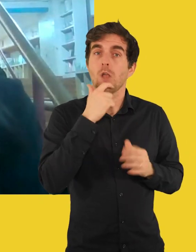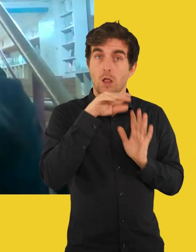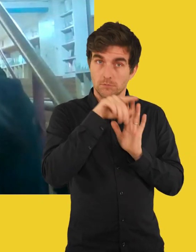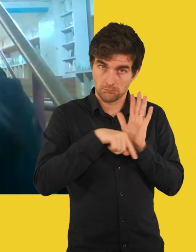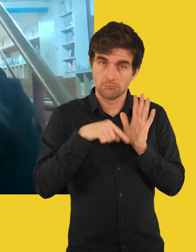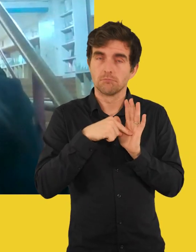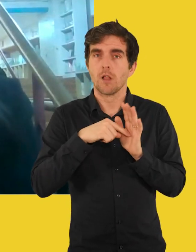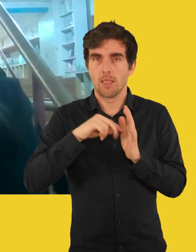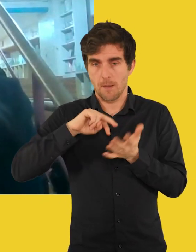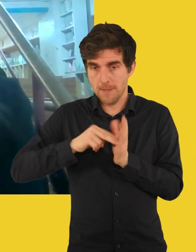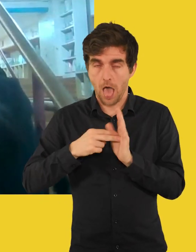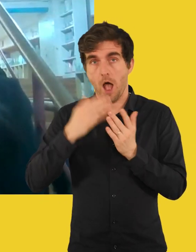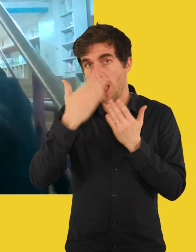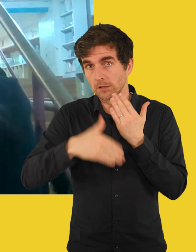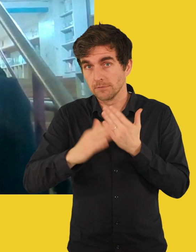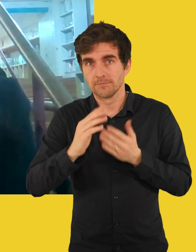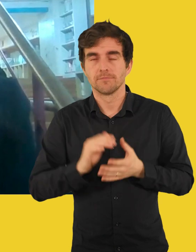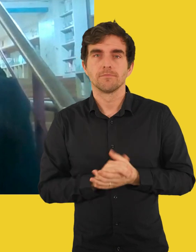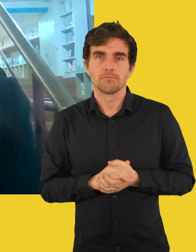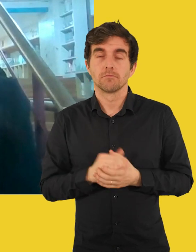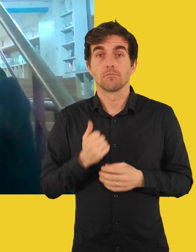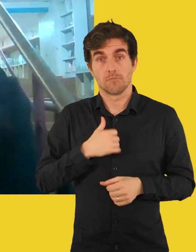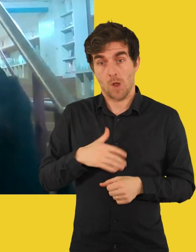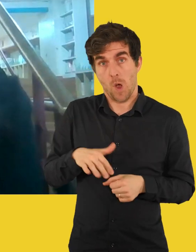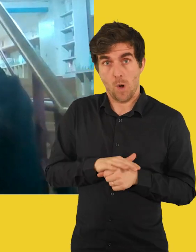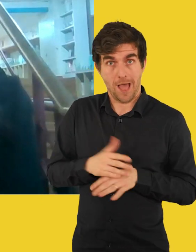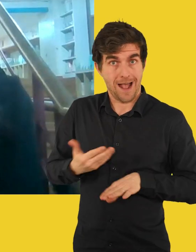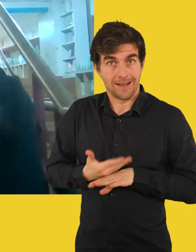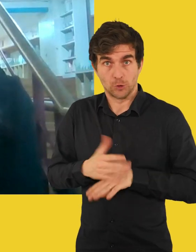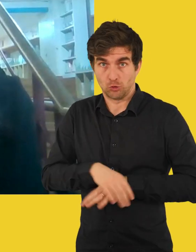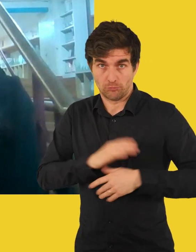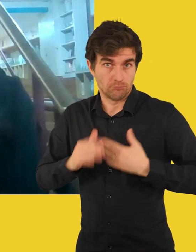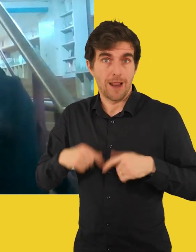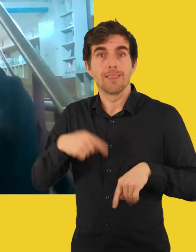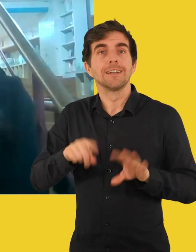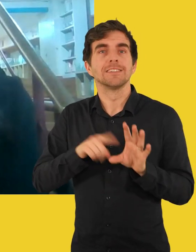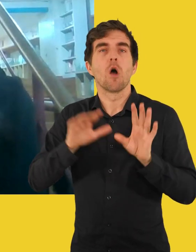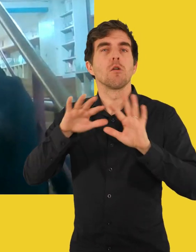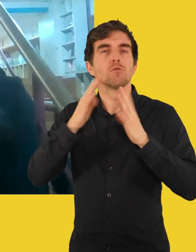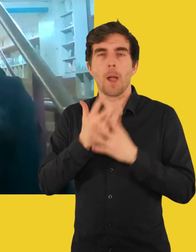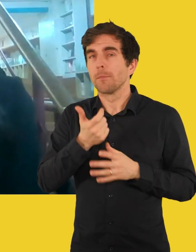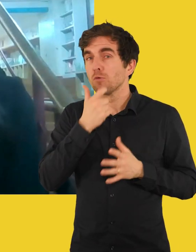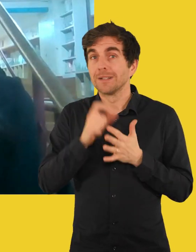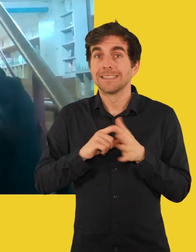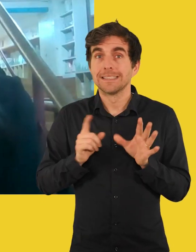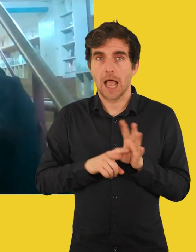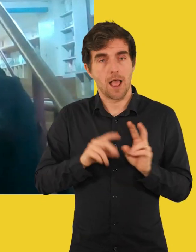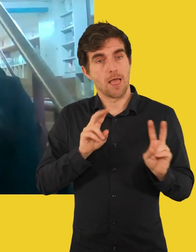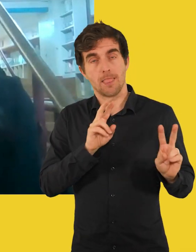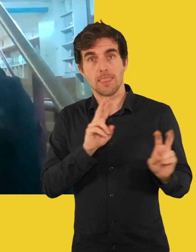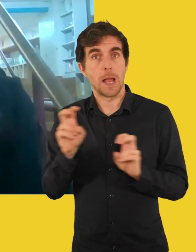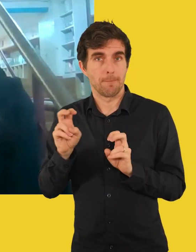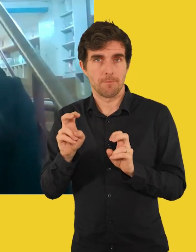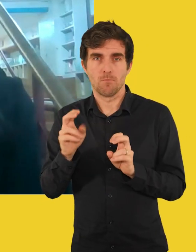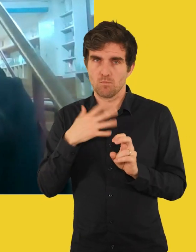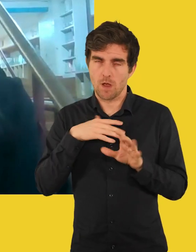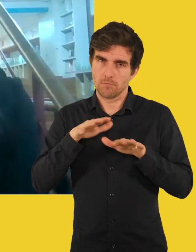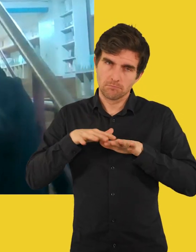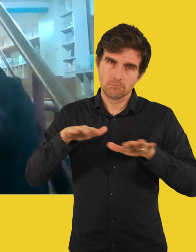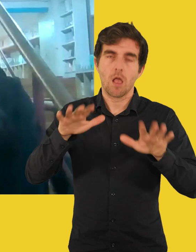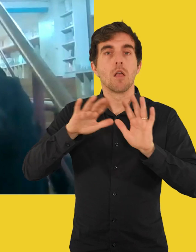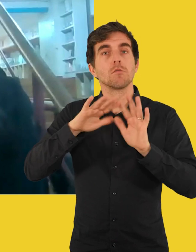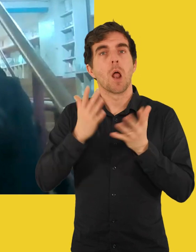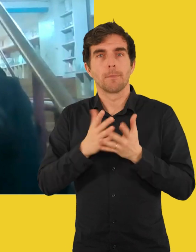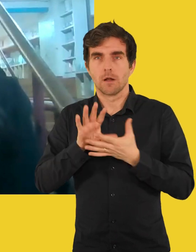Doughnut framework and outlined plans for the future. And our local actions aligning with this year's Global Doughnut Day theme have